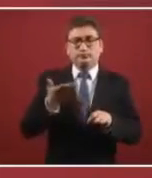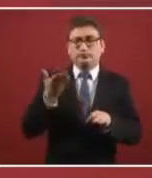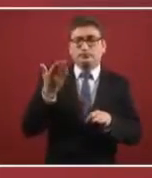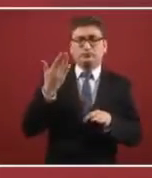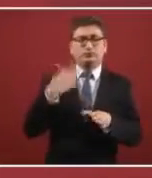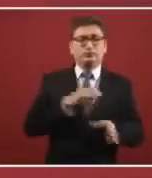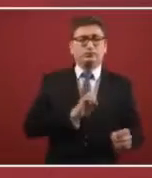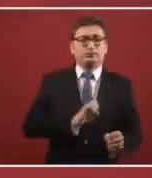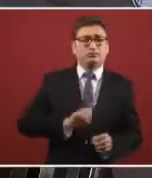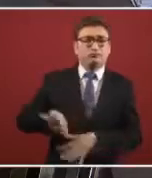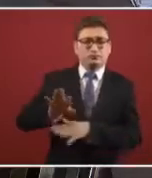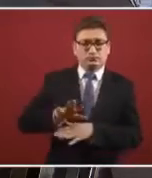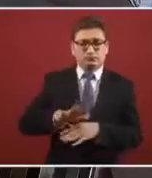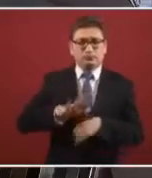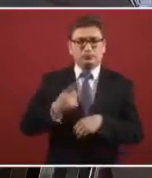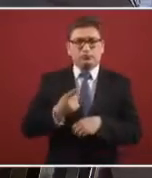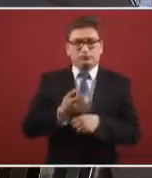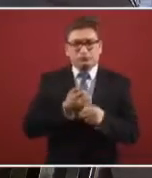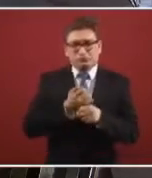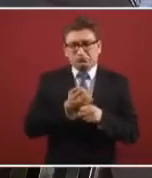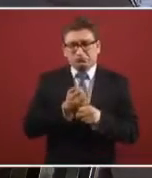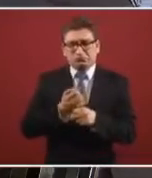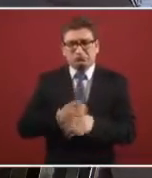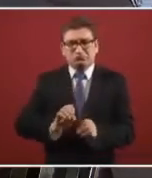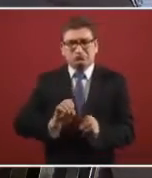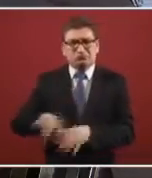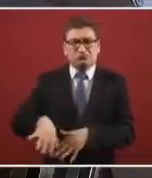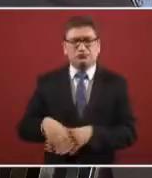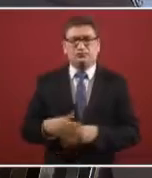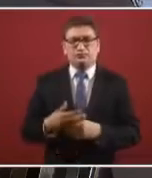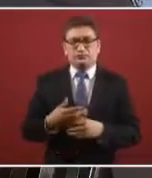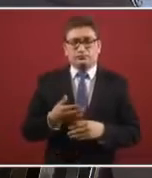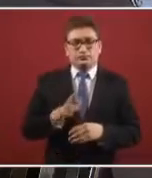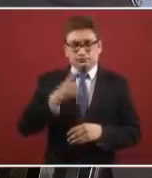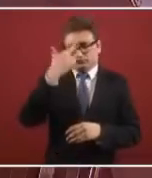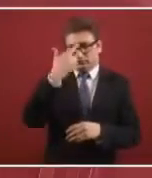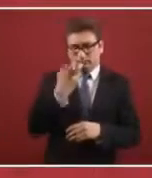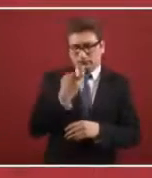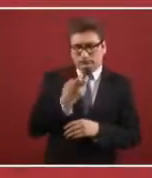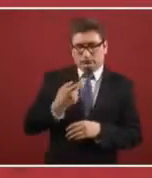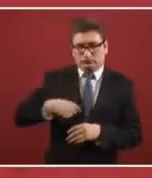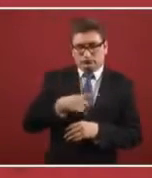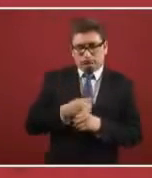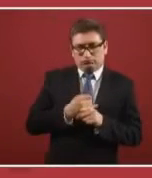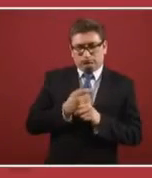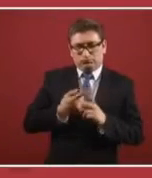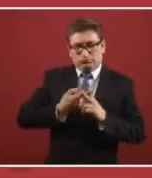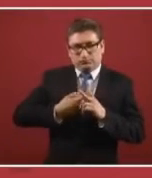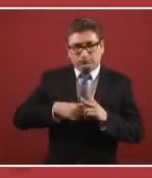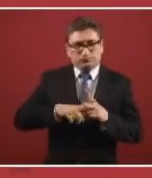had been abandoned. These are the things of investigation that where we started by